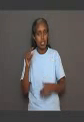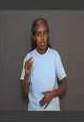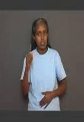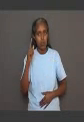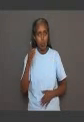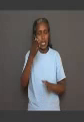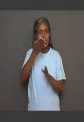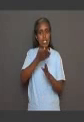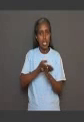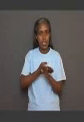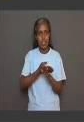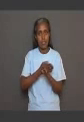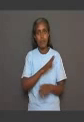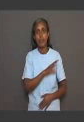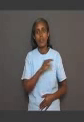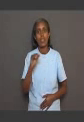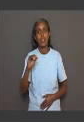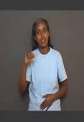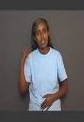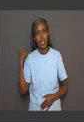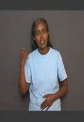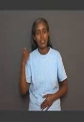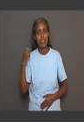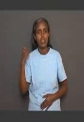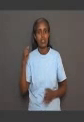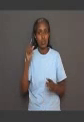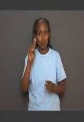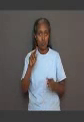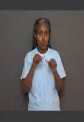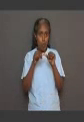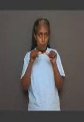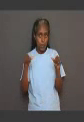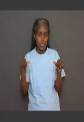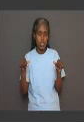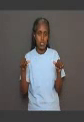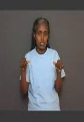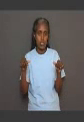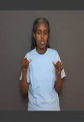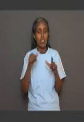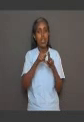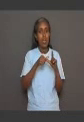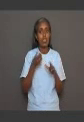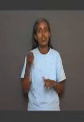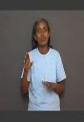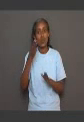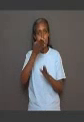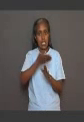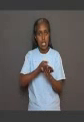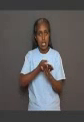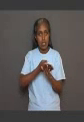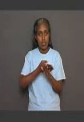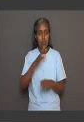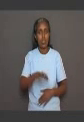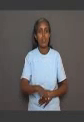one side and any other two measures, angles or sides, you